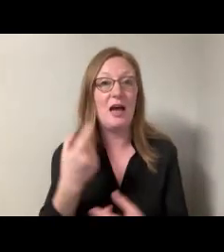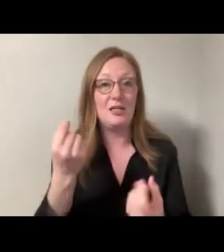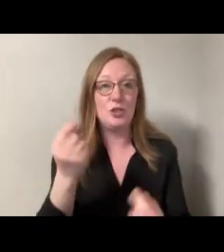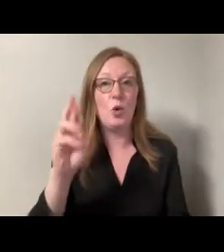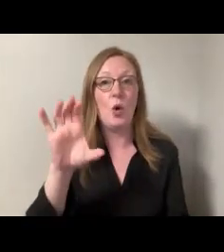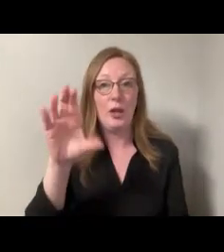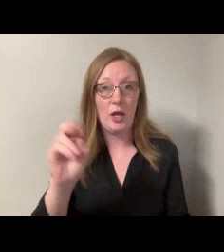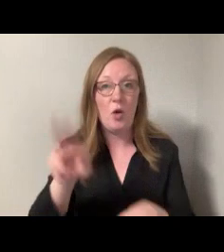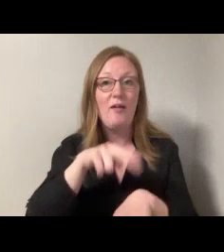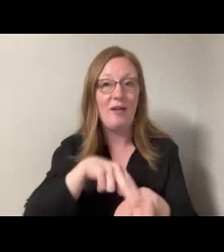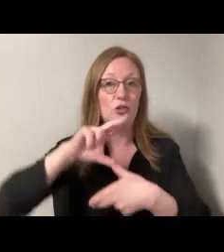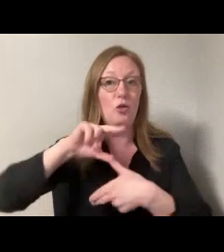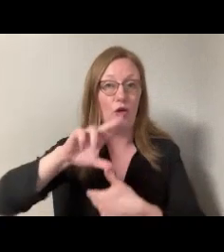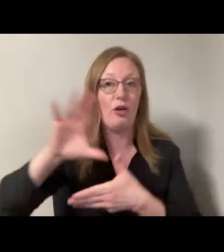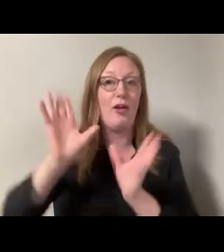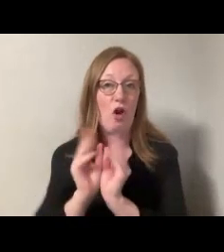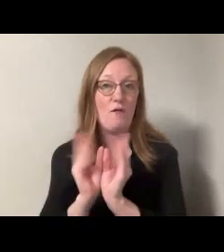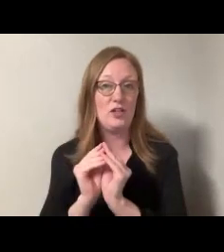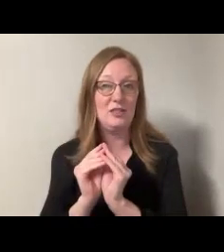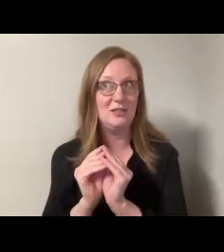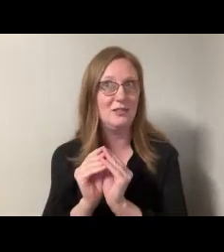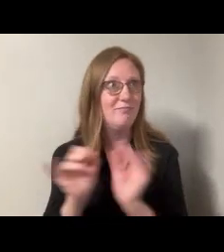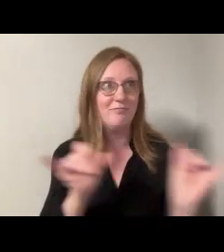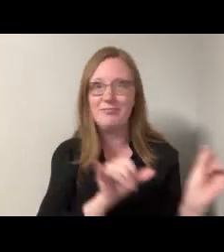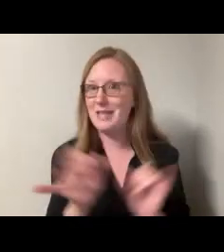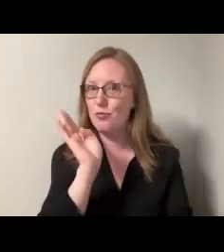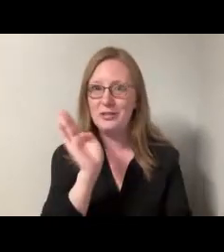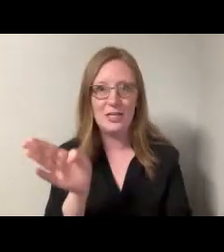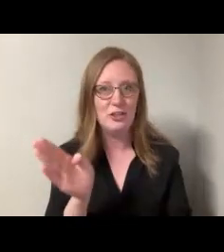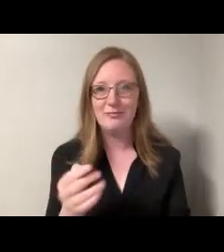National Hurricane Conference. And